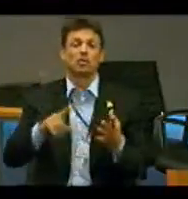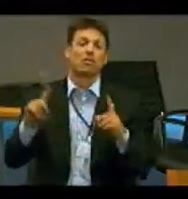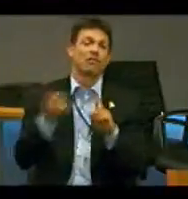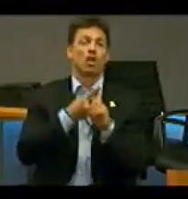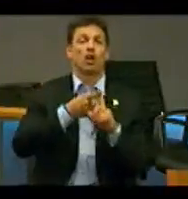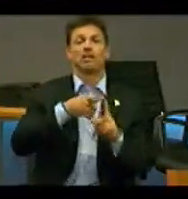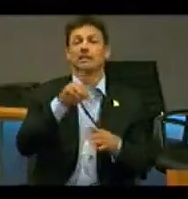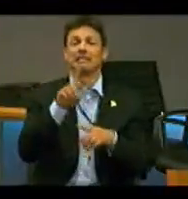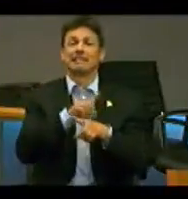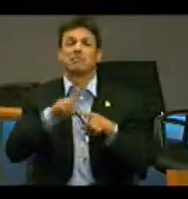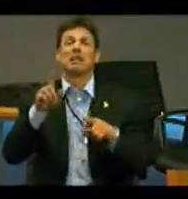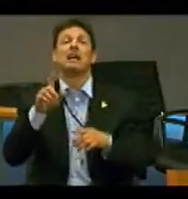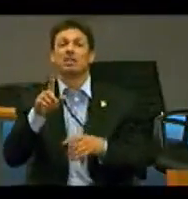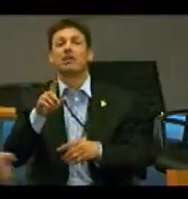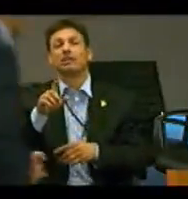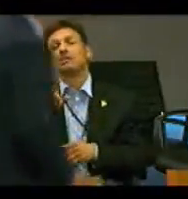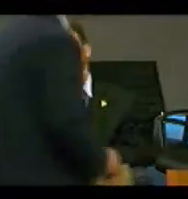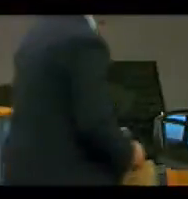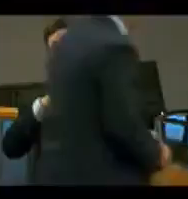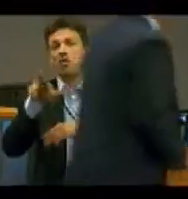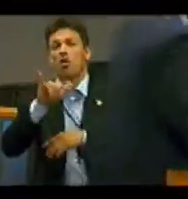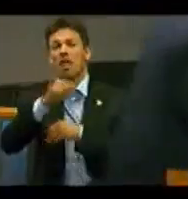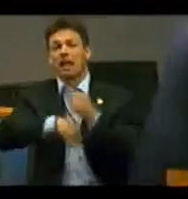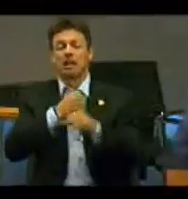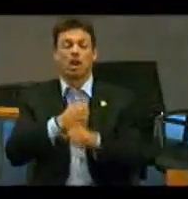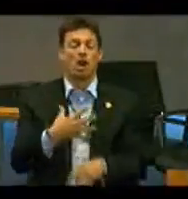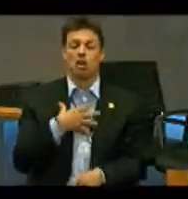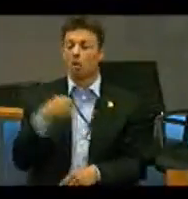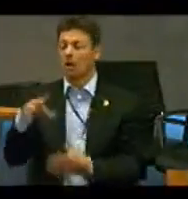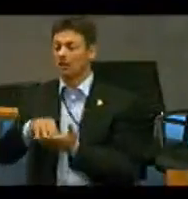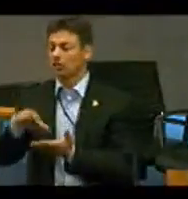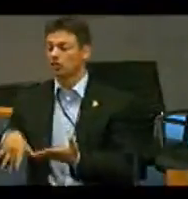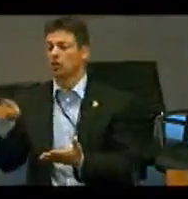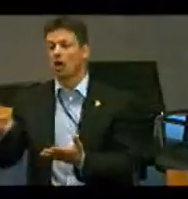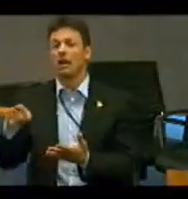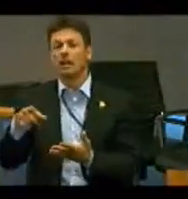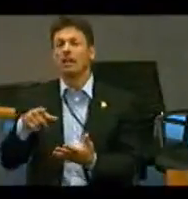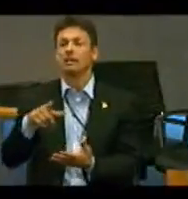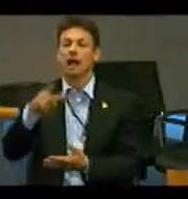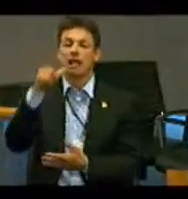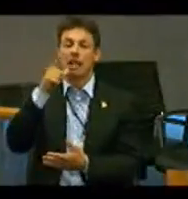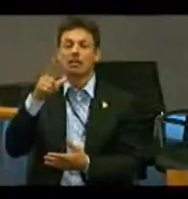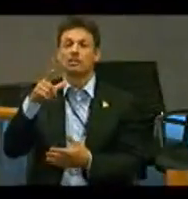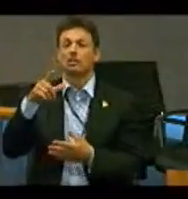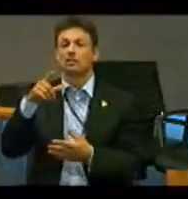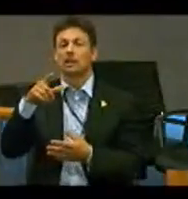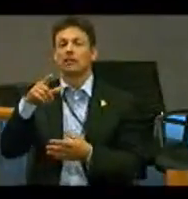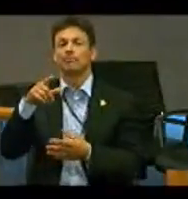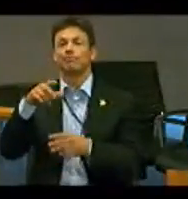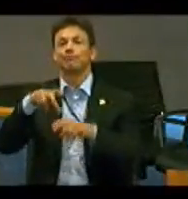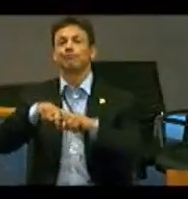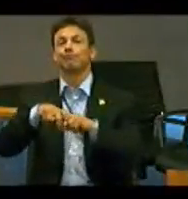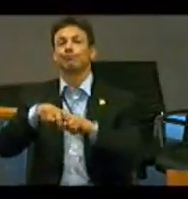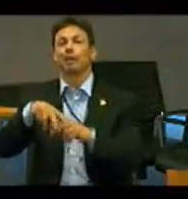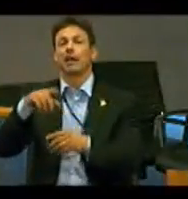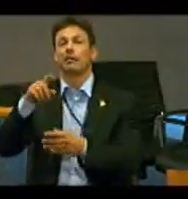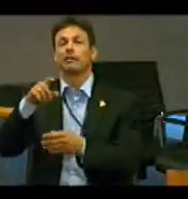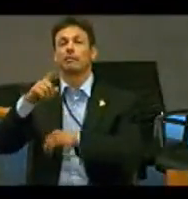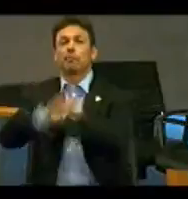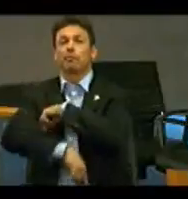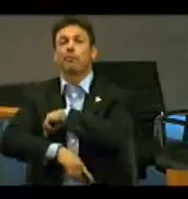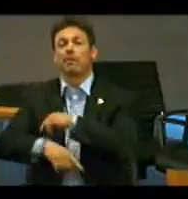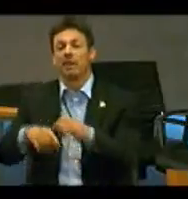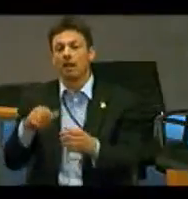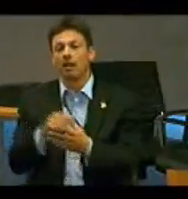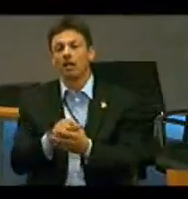that year, whereas a white student received discipline of conference with the other student and lunch detention for slapping two students on the same day, which were that